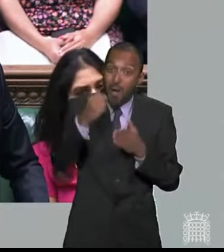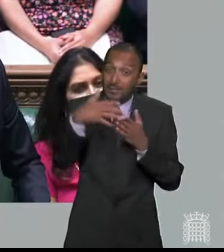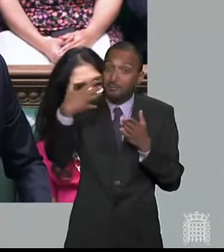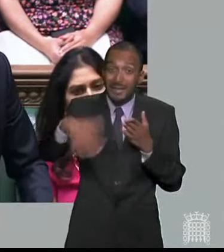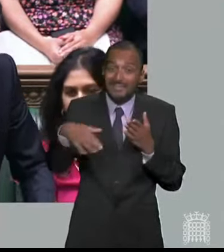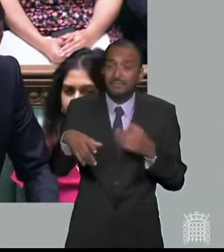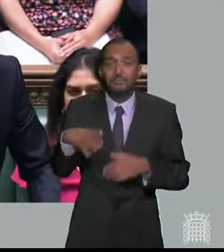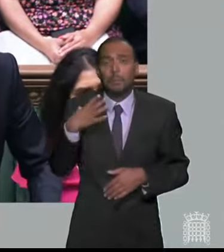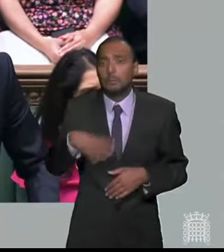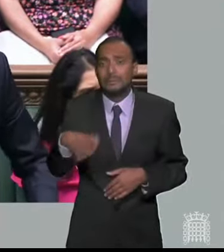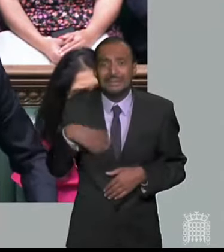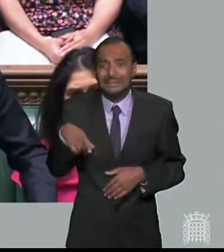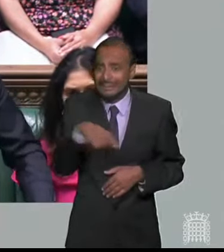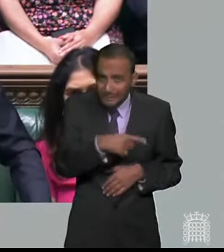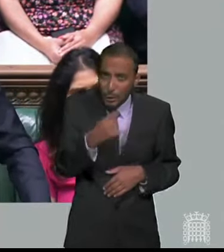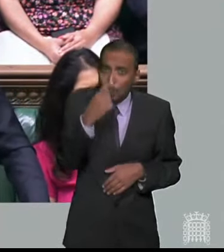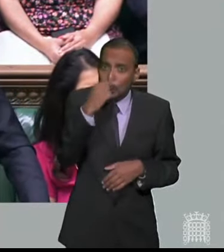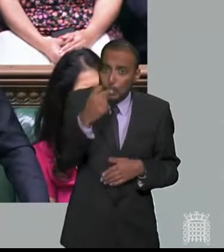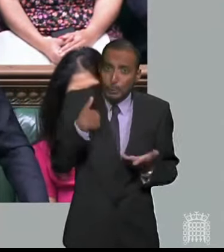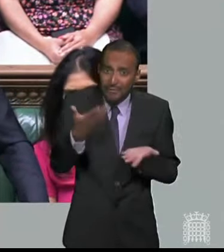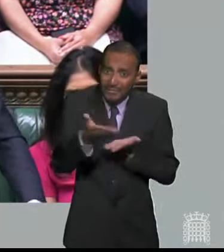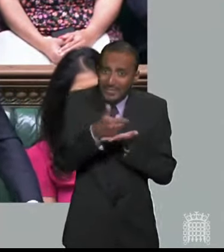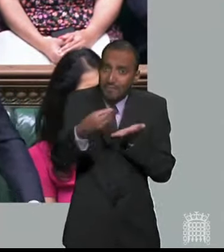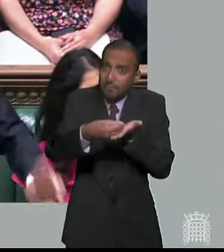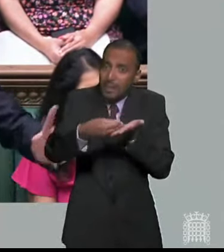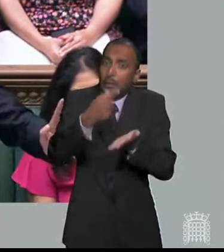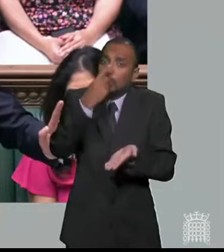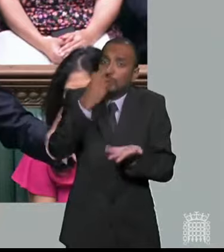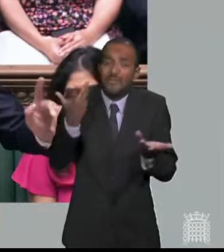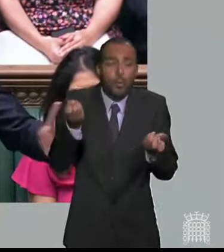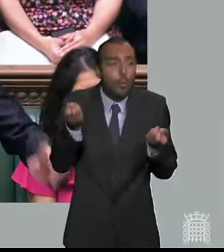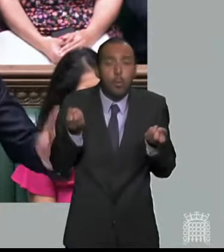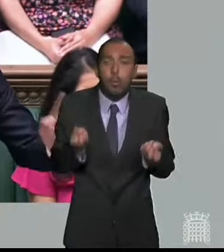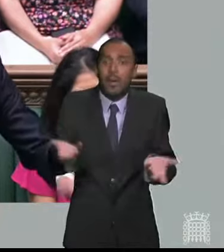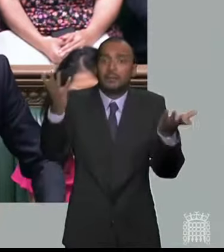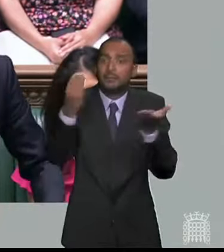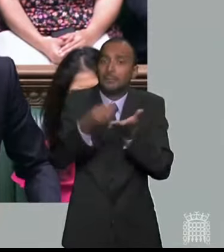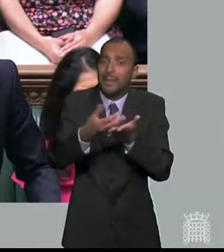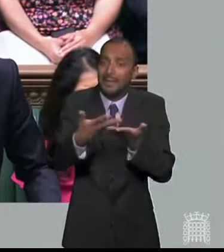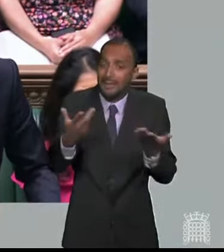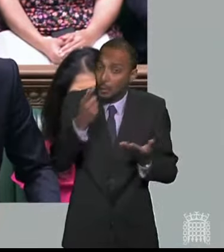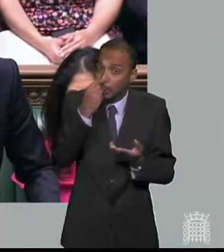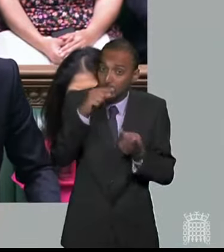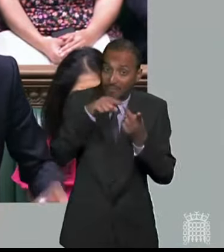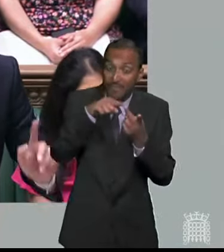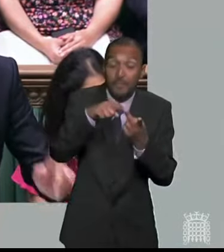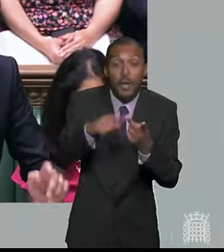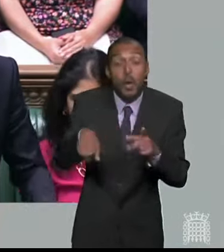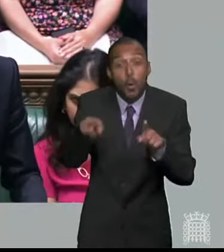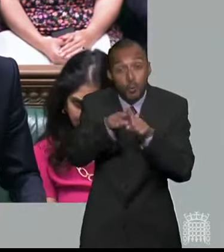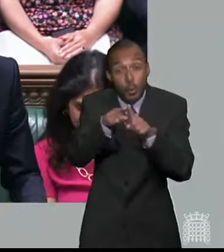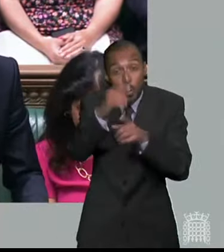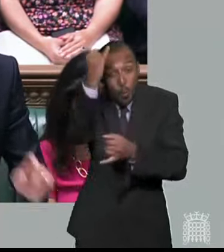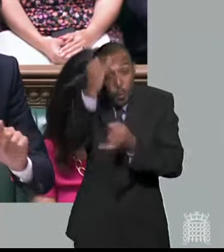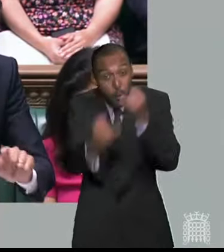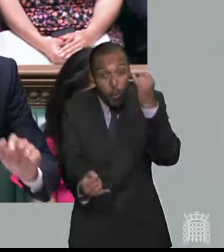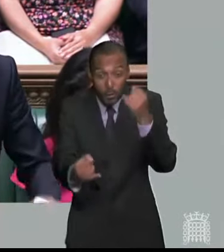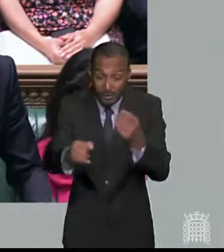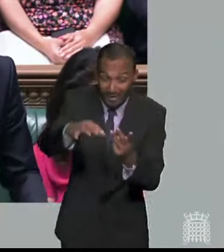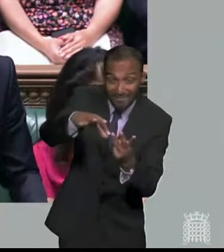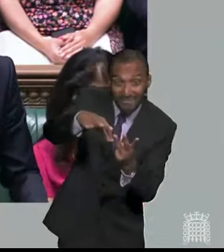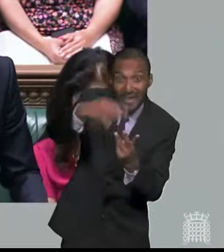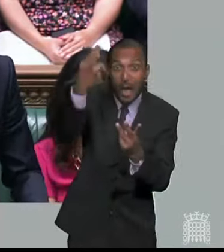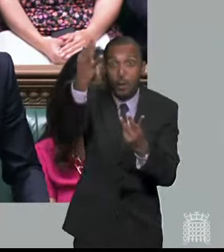needlessly wasting resources that have gone to schools. And Mr. Speaker, this is the worst bit. The worst bit is